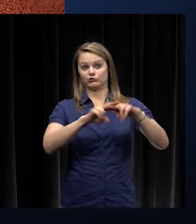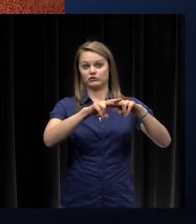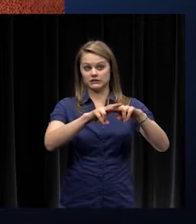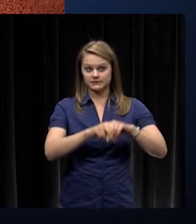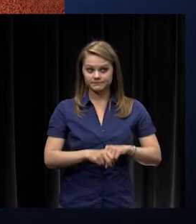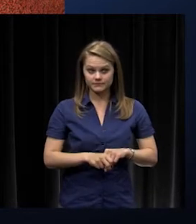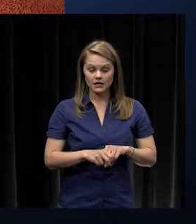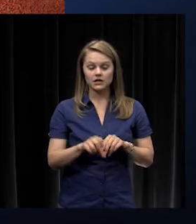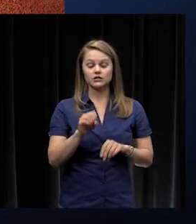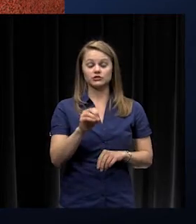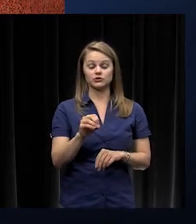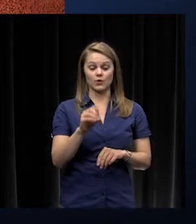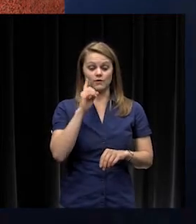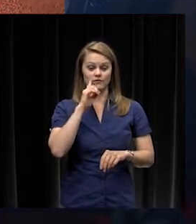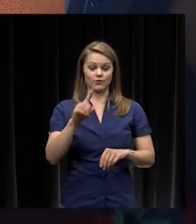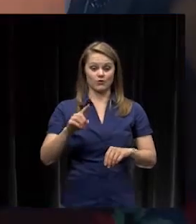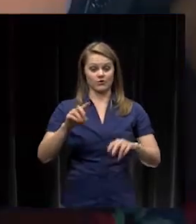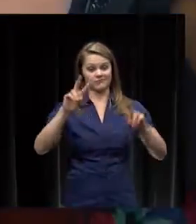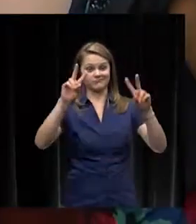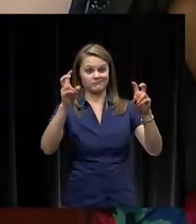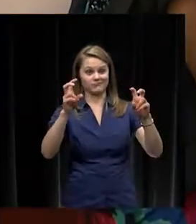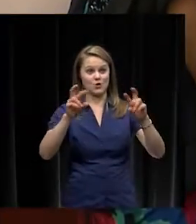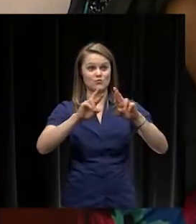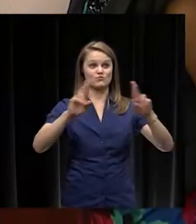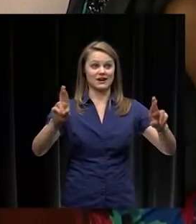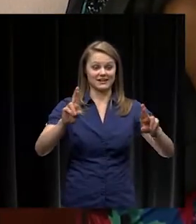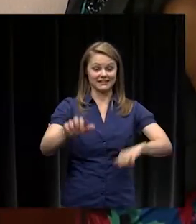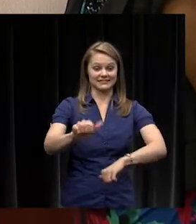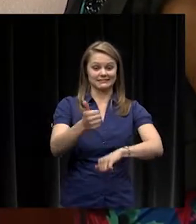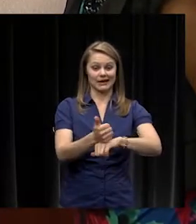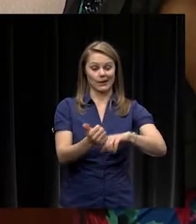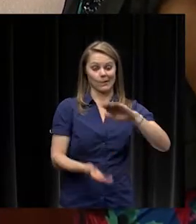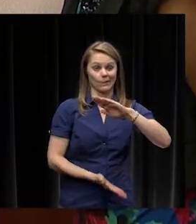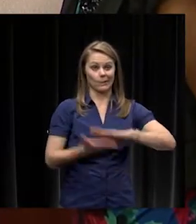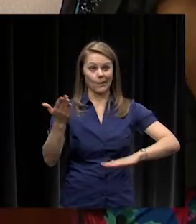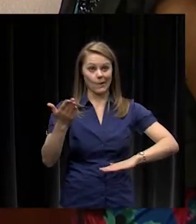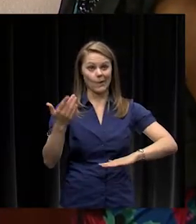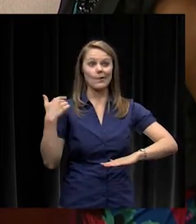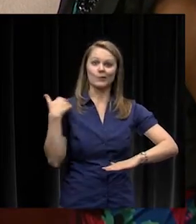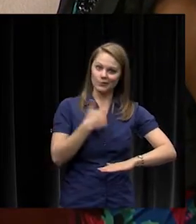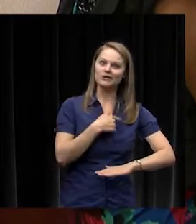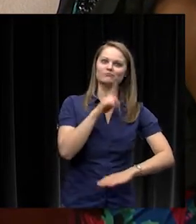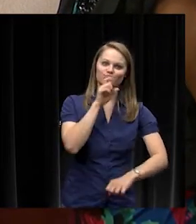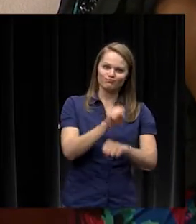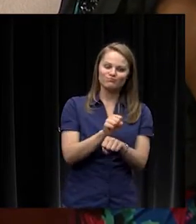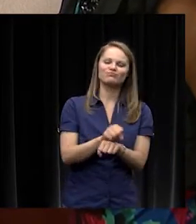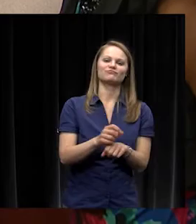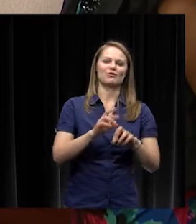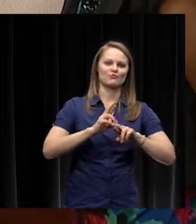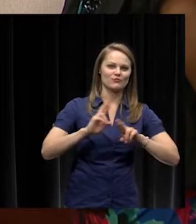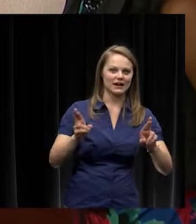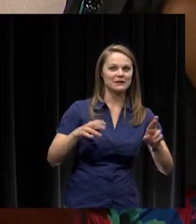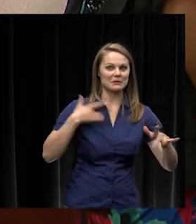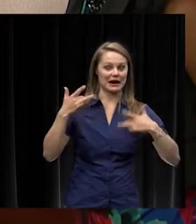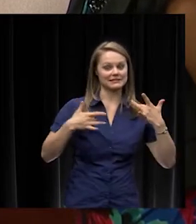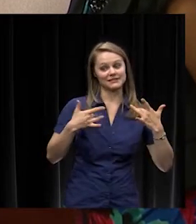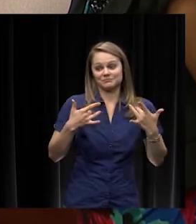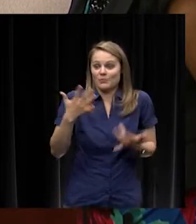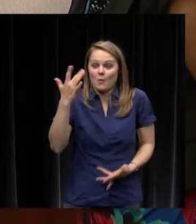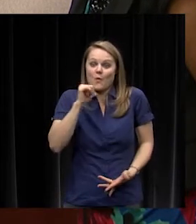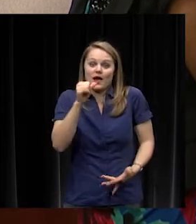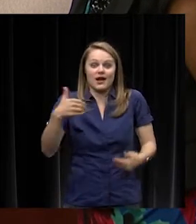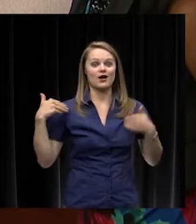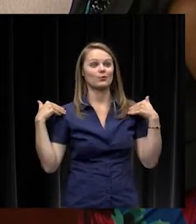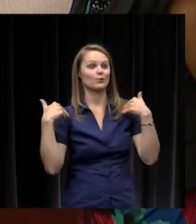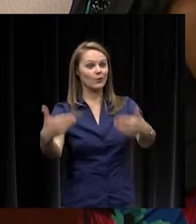get ready, set, go, we are ready. We're excited about it, and we just might as well go because it's